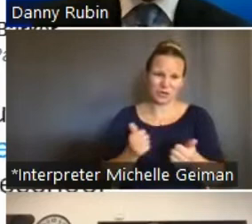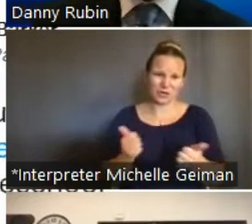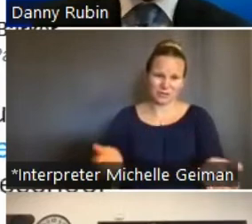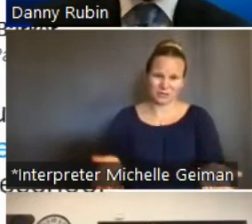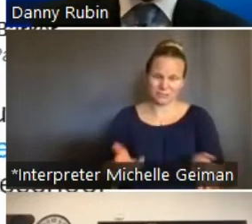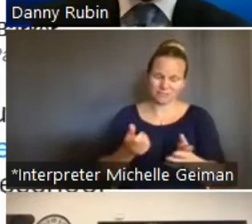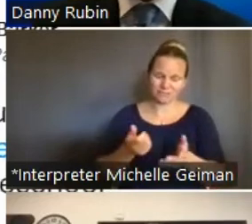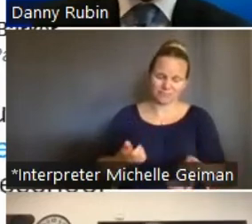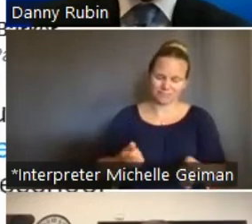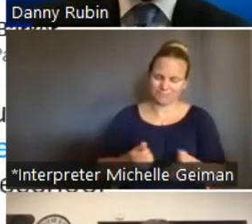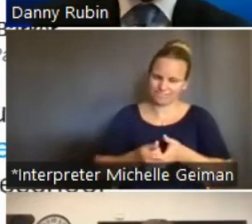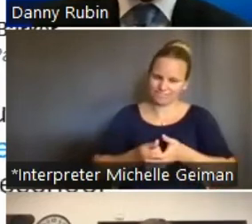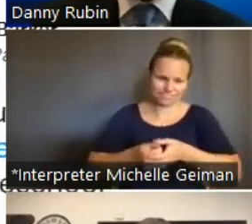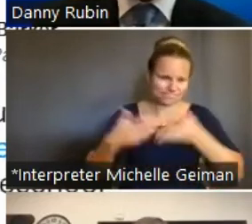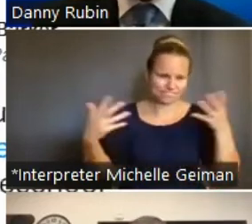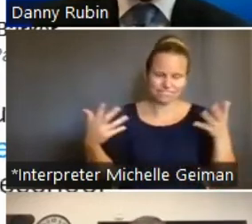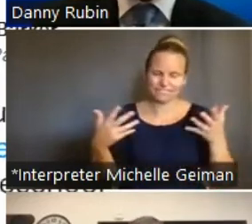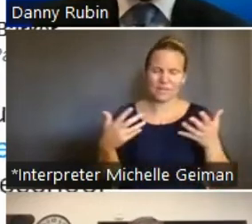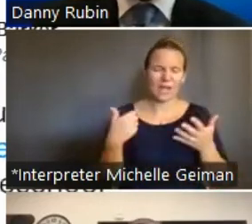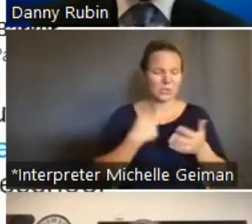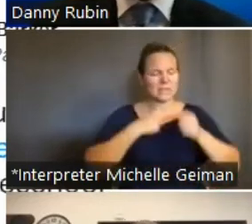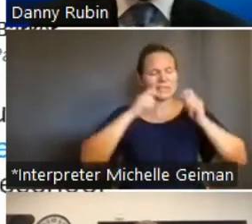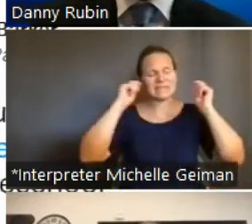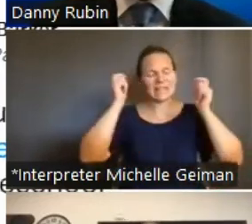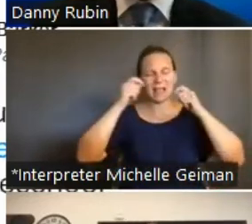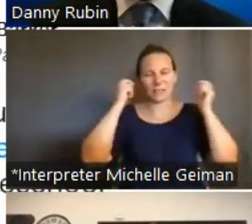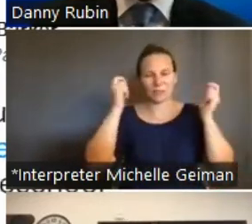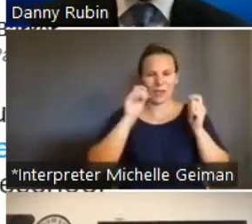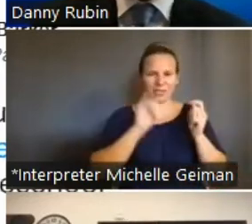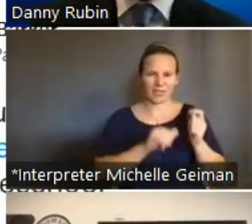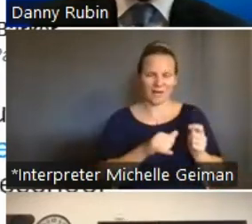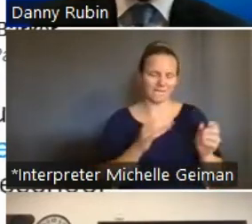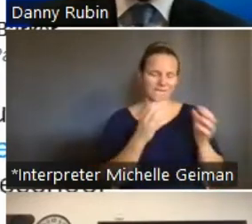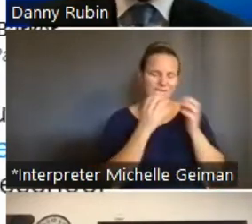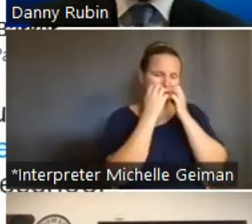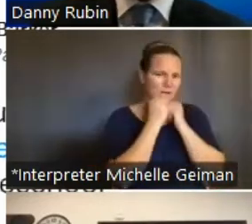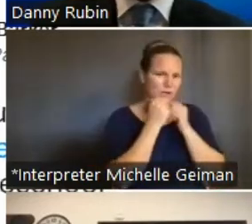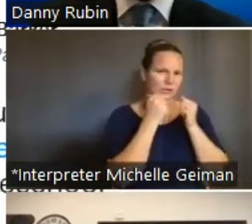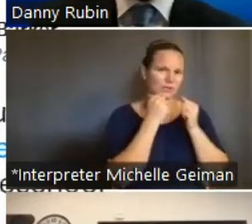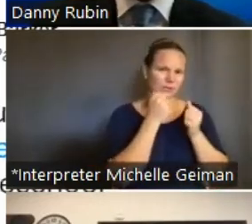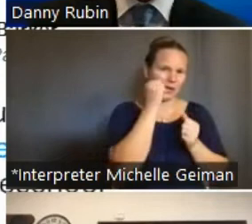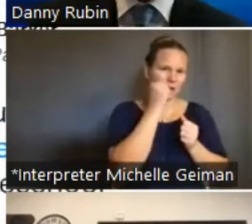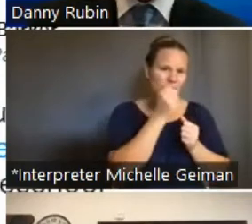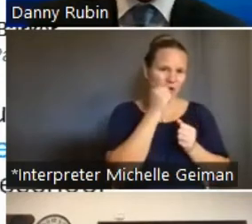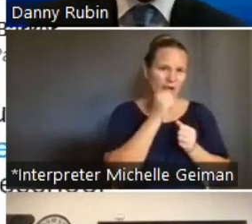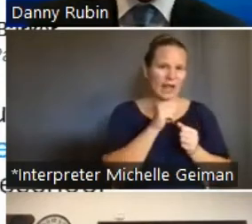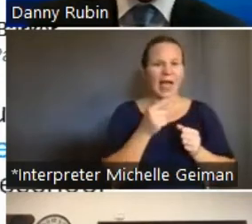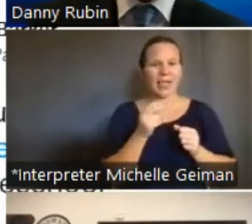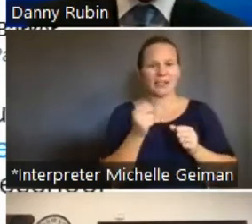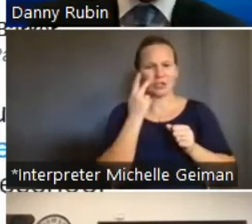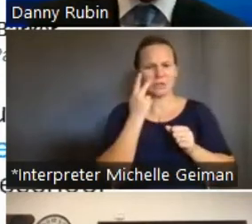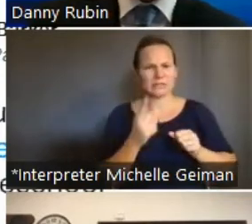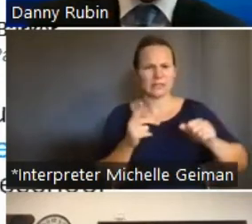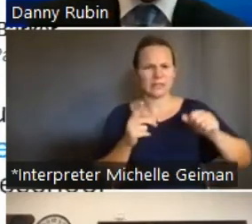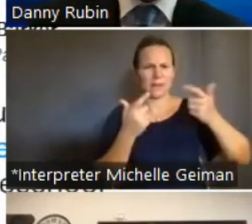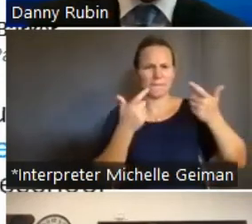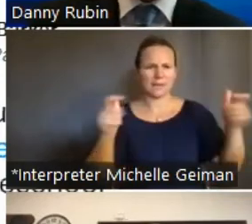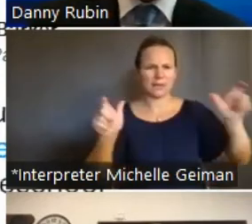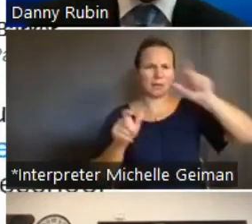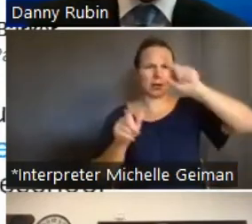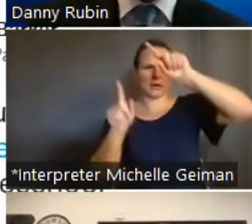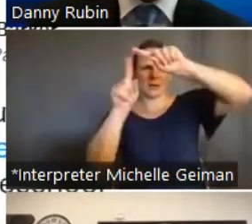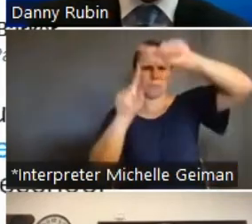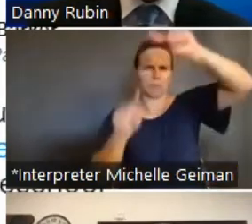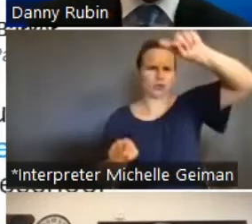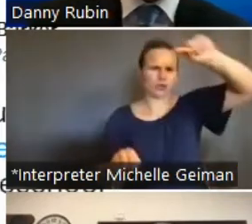of showing us that value every day in our school. The mural that you see on the left is a mural that we had